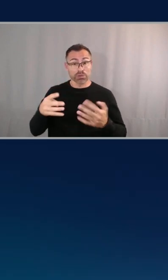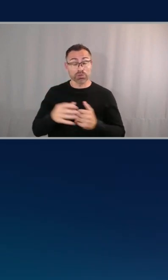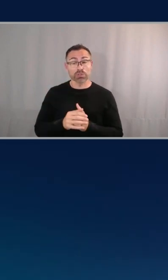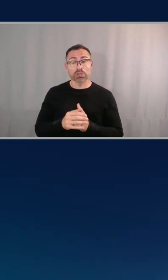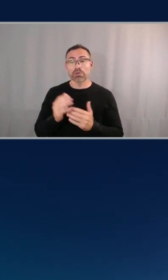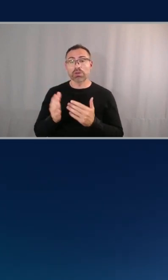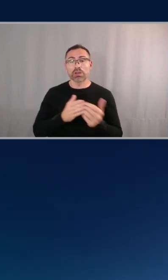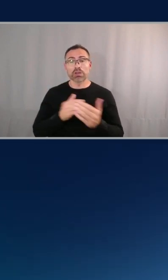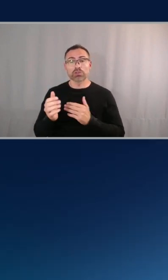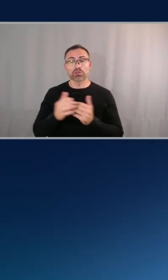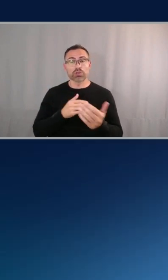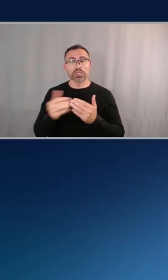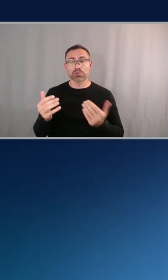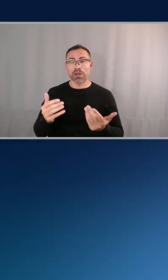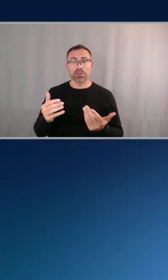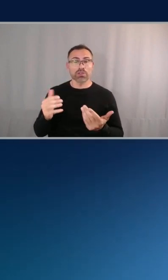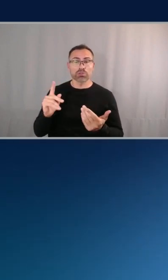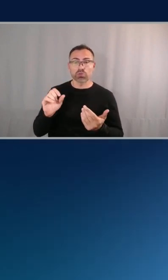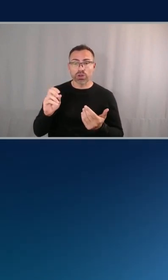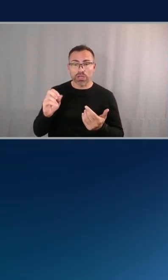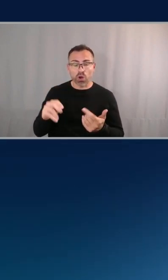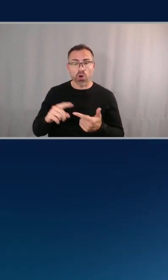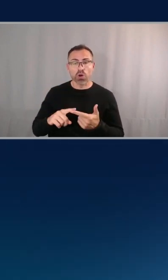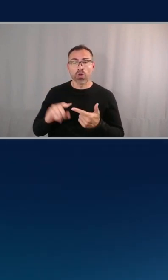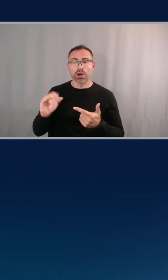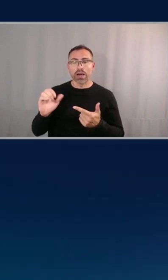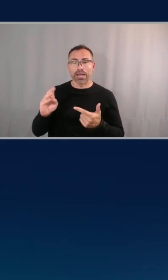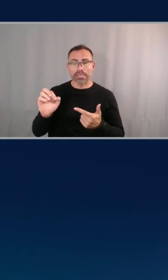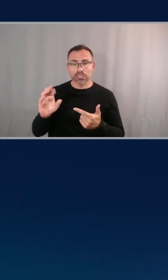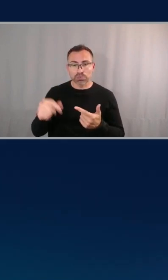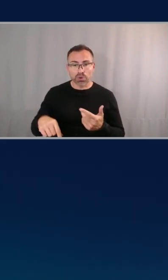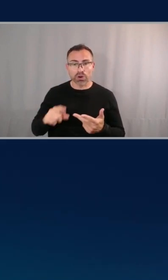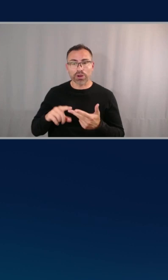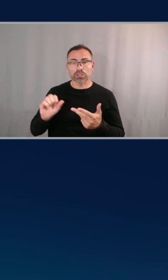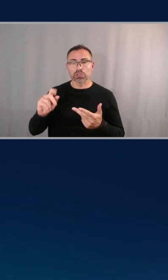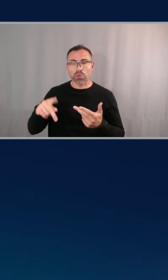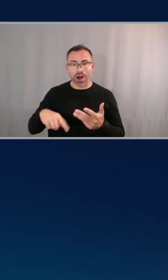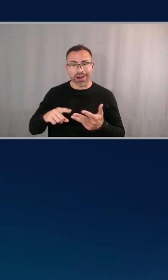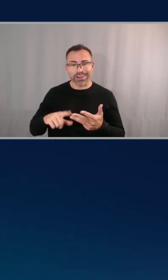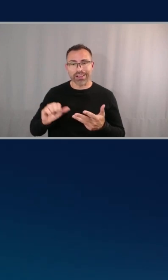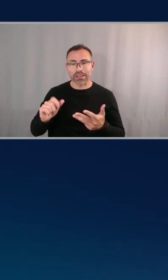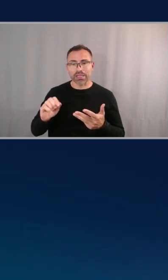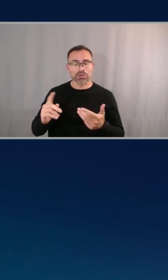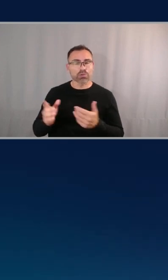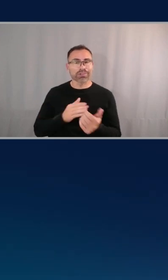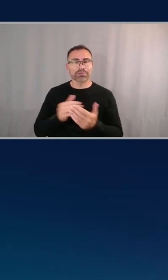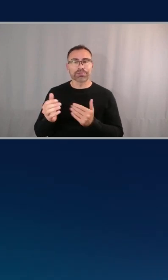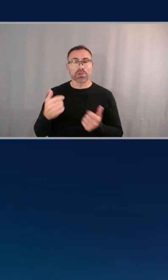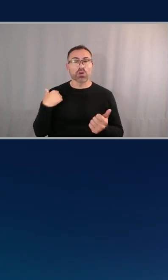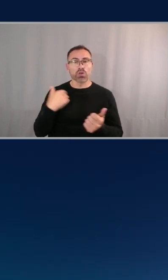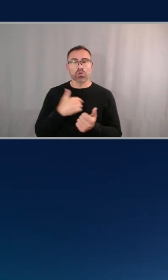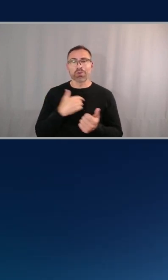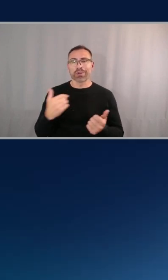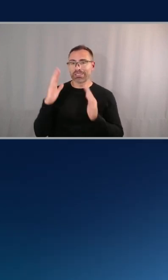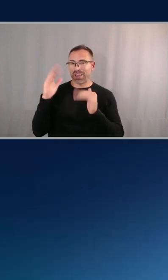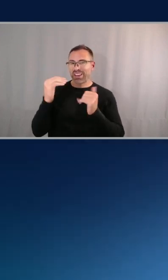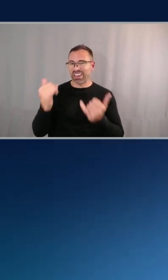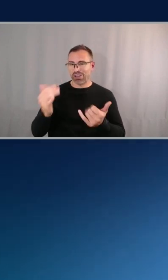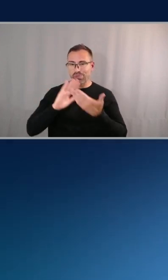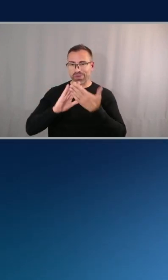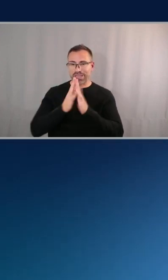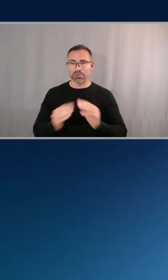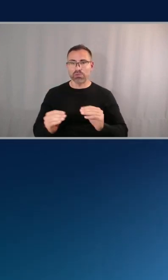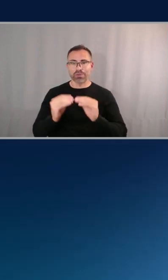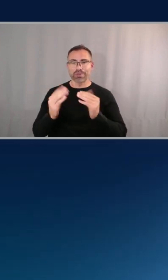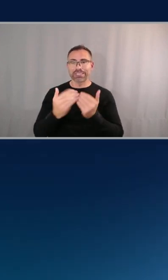Trino, PyIceberg, we already had support for Spark and Flink. We expect it to become a lot easier for you to use